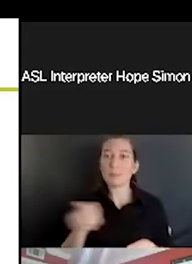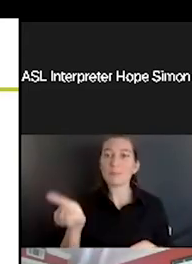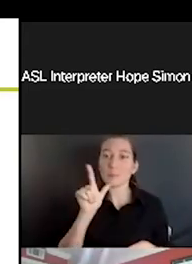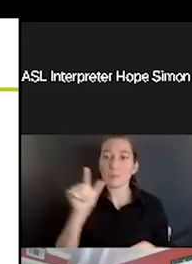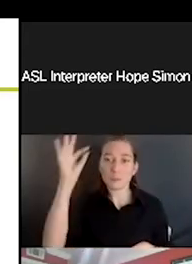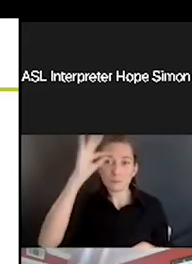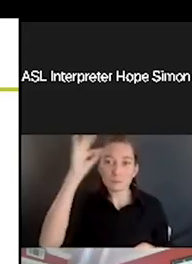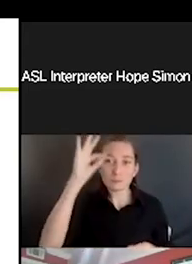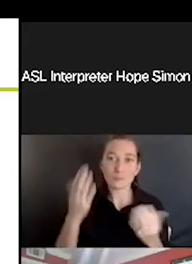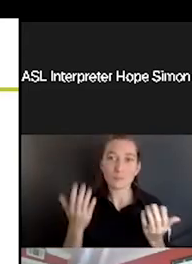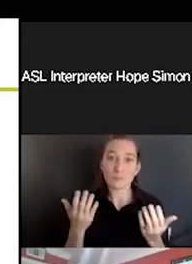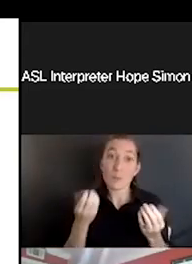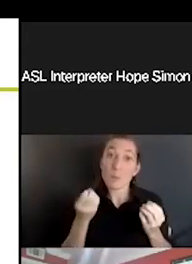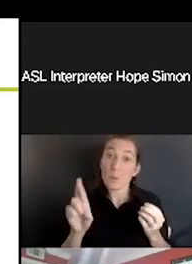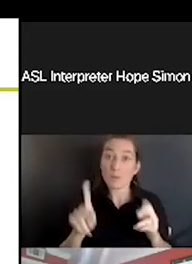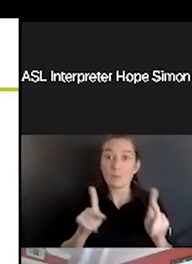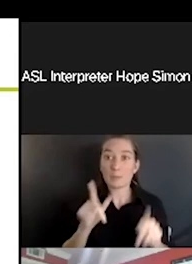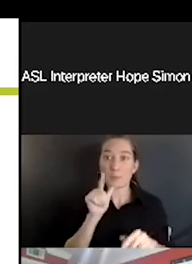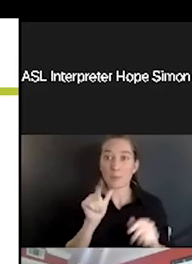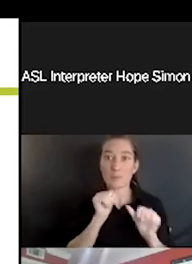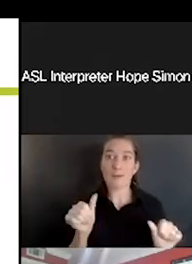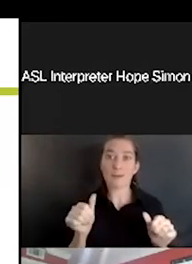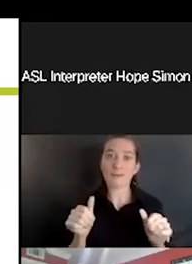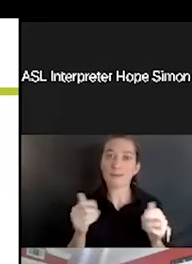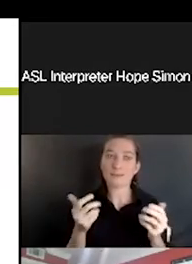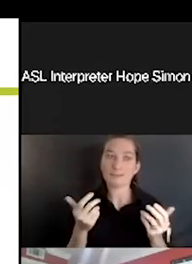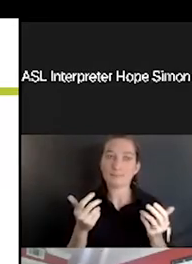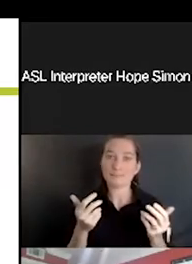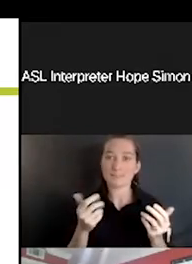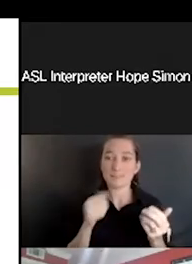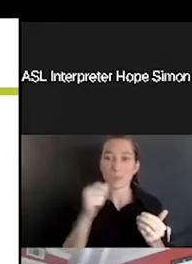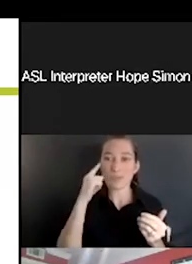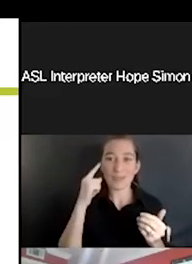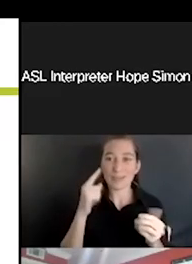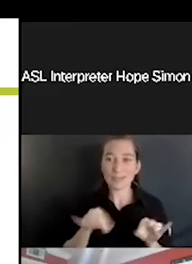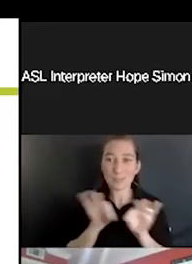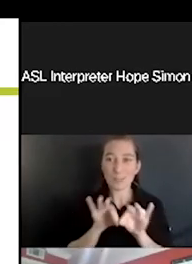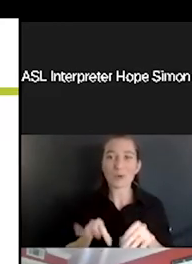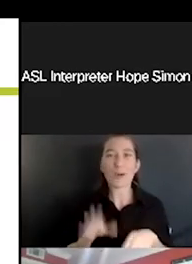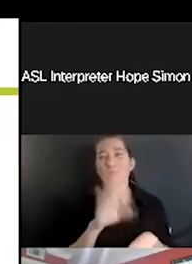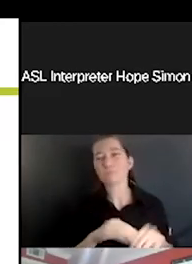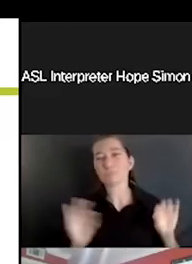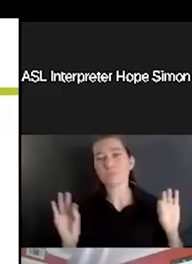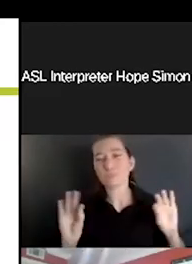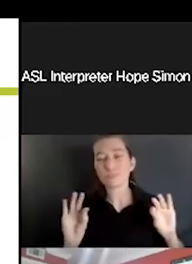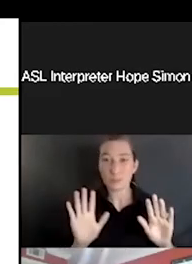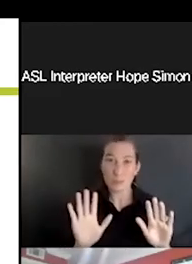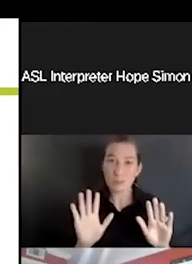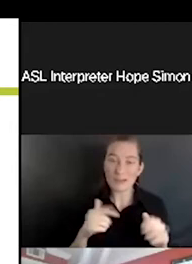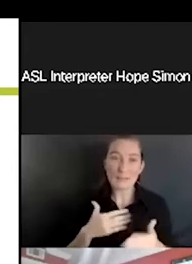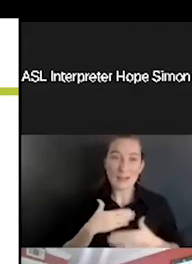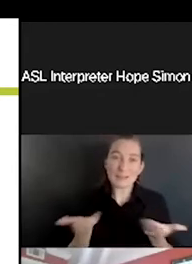So it's nice to be in this group. So as all of us can, you know, as many of us